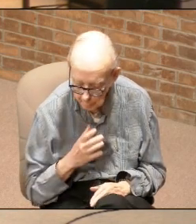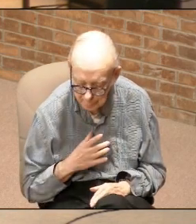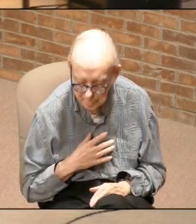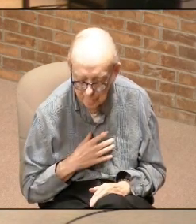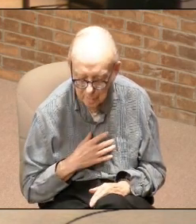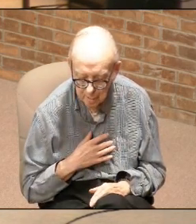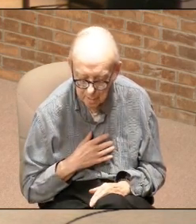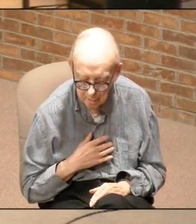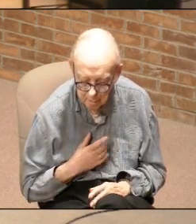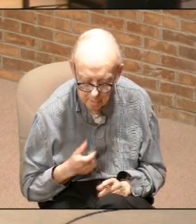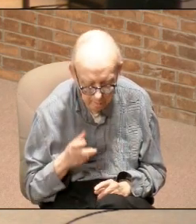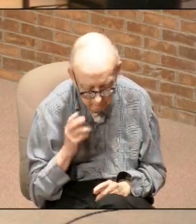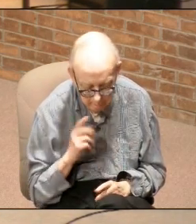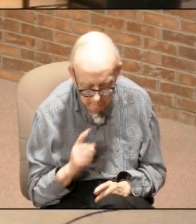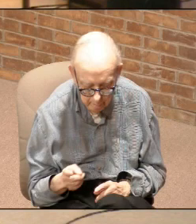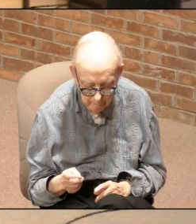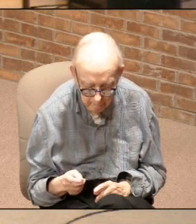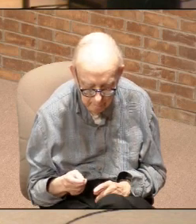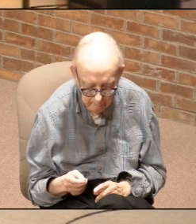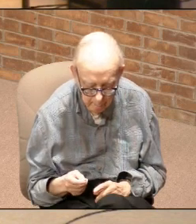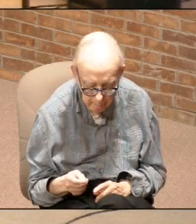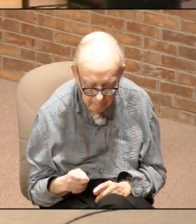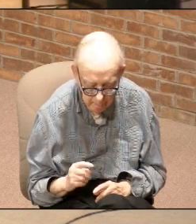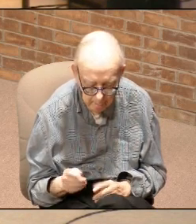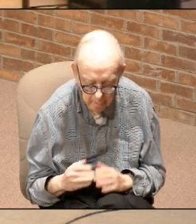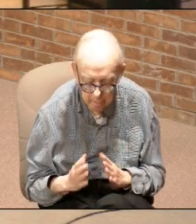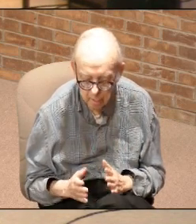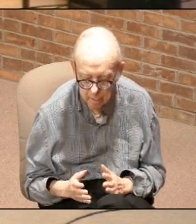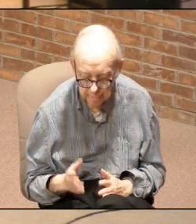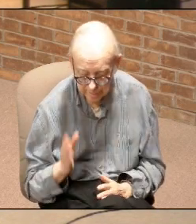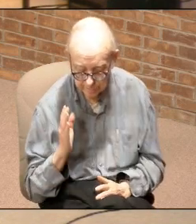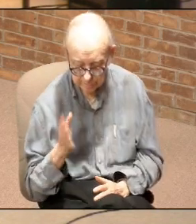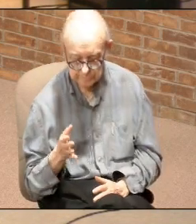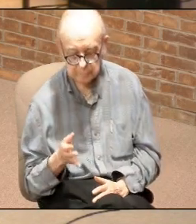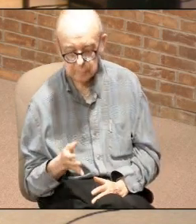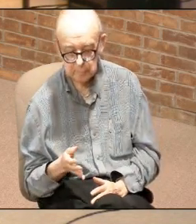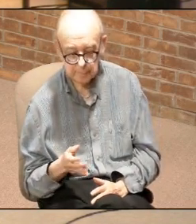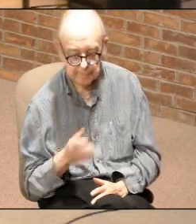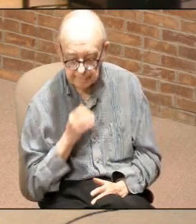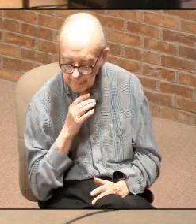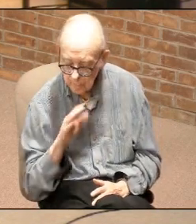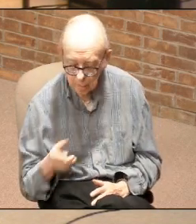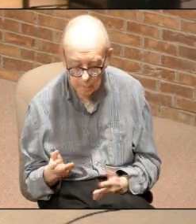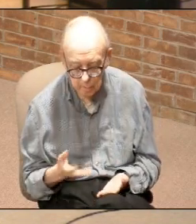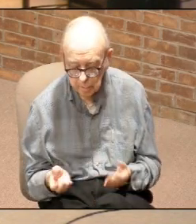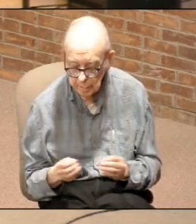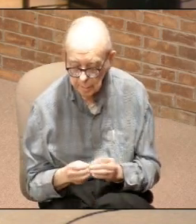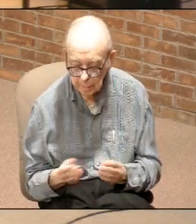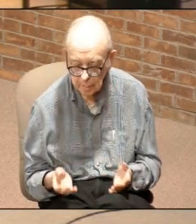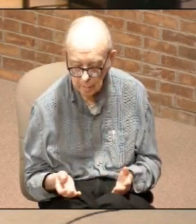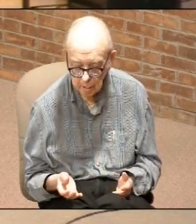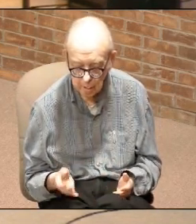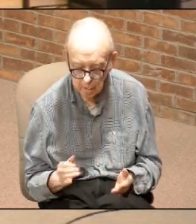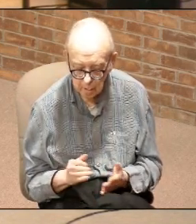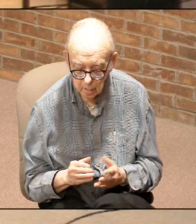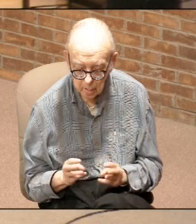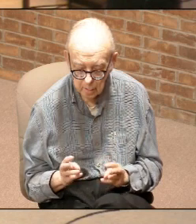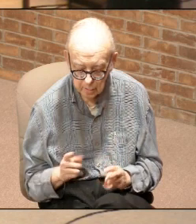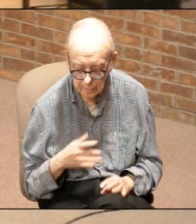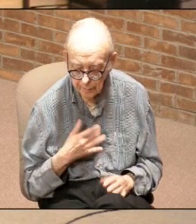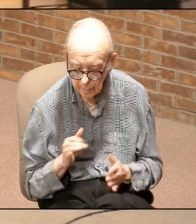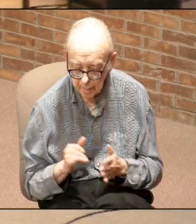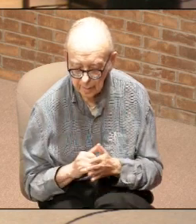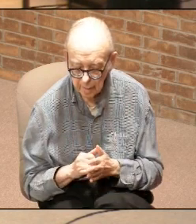so when i heard that i went to their through their house and i said listen you're not welcome here anymore if that's the way you